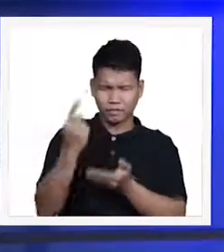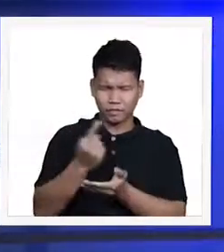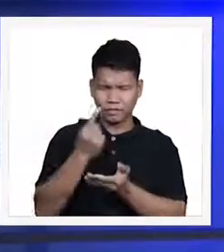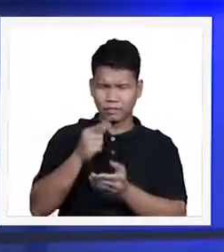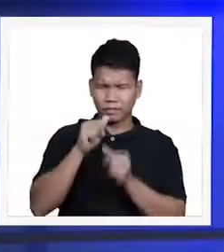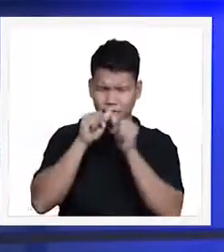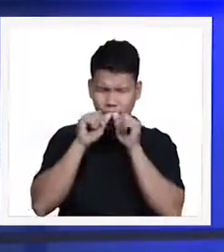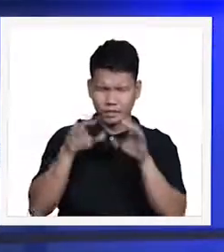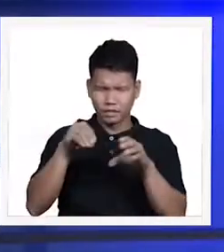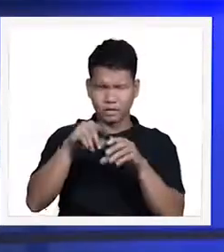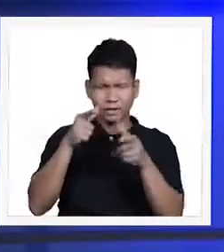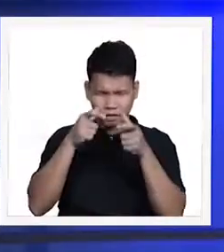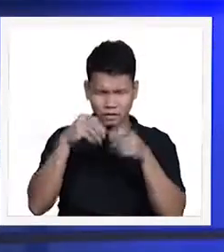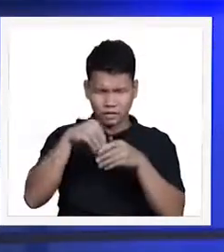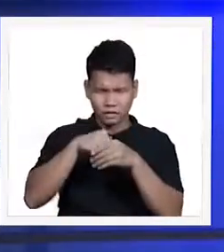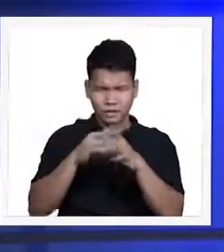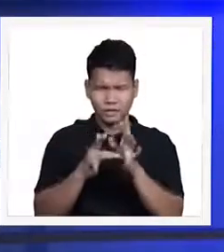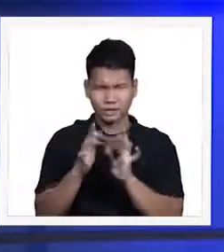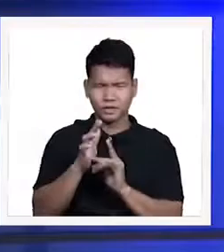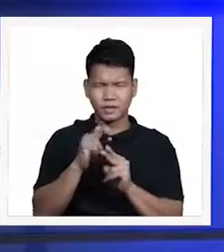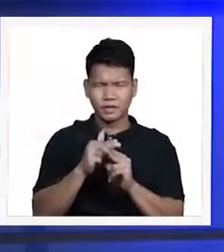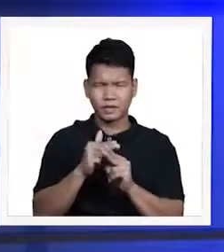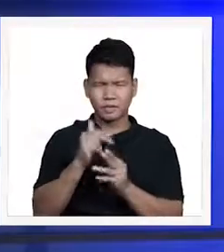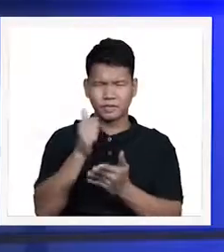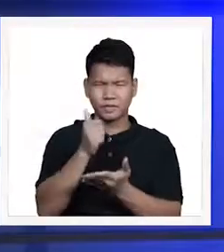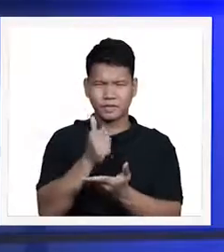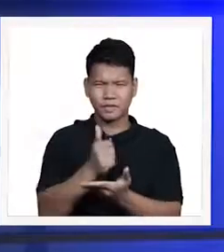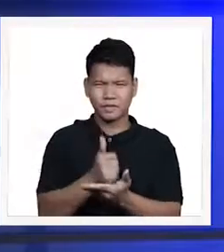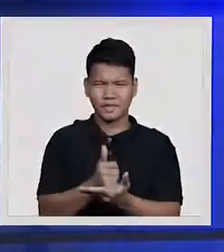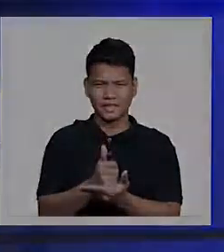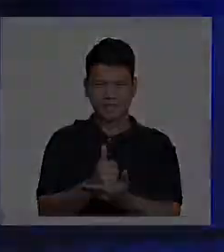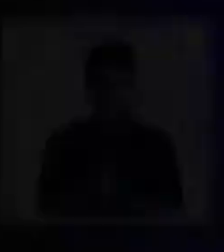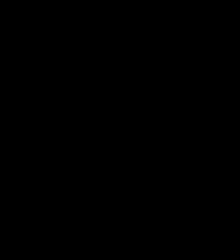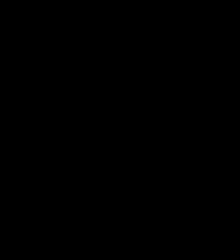in jesus name i pray amen